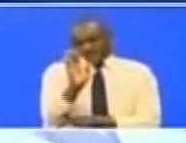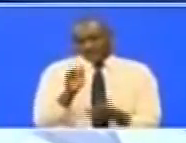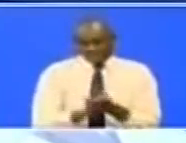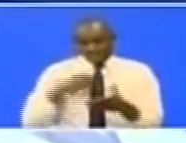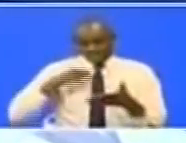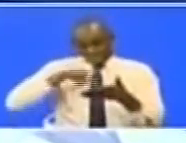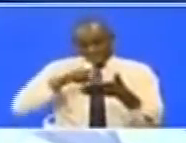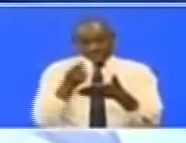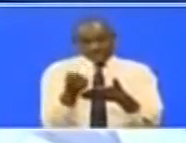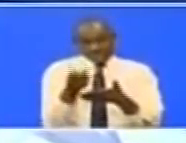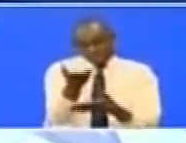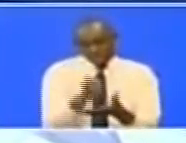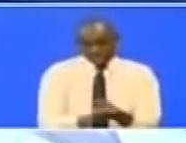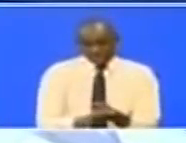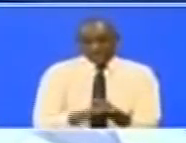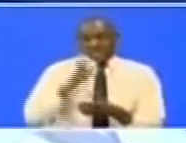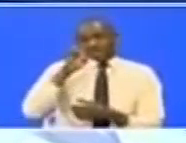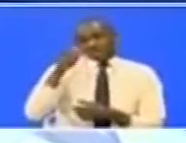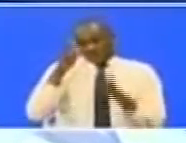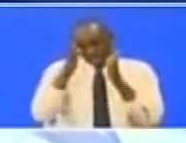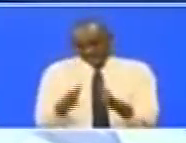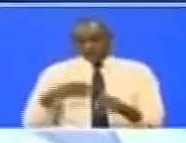number of them. And